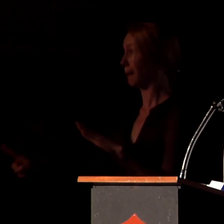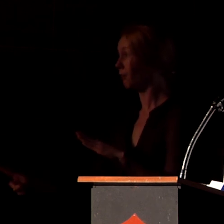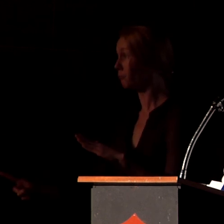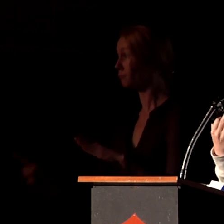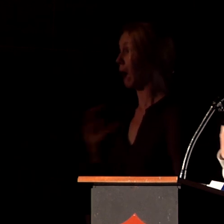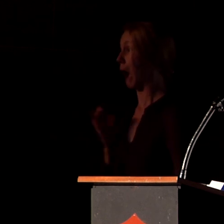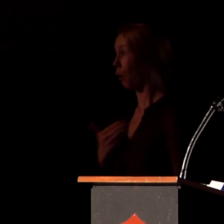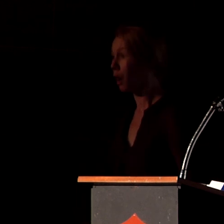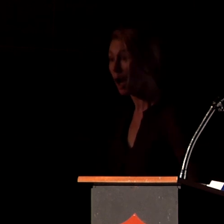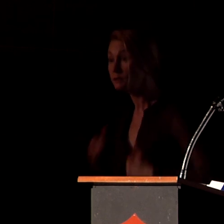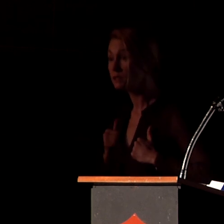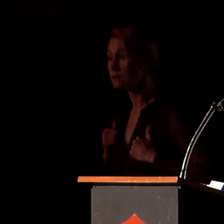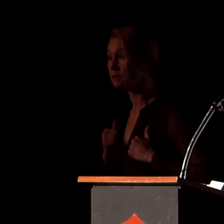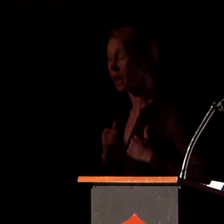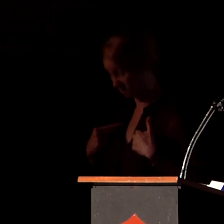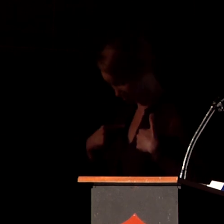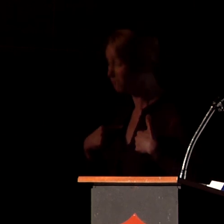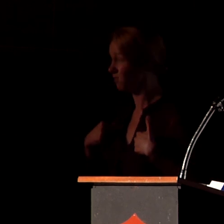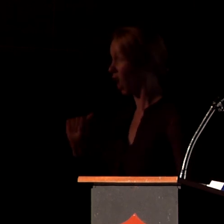lives and ourselves.